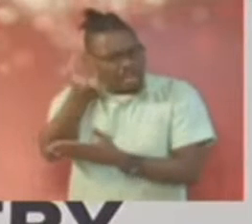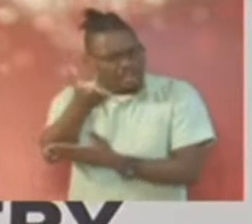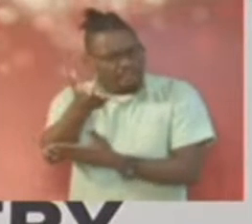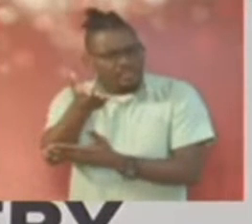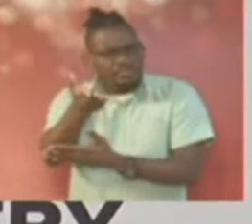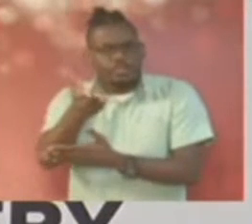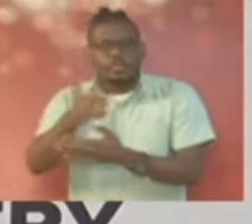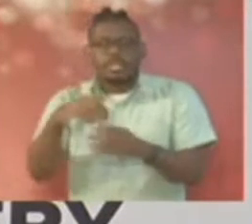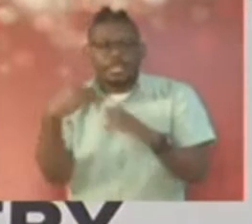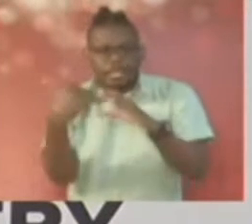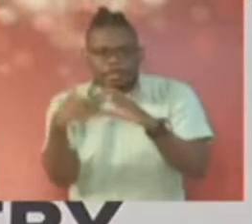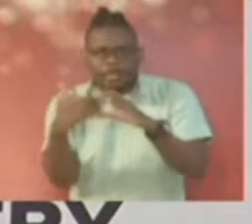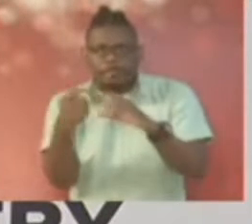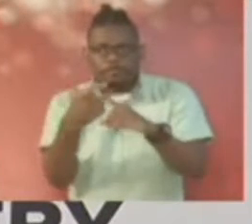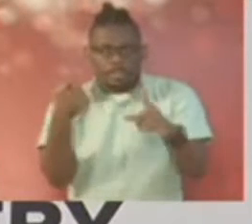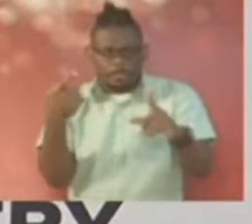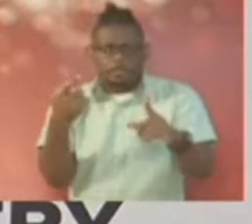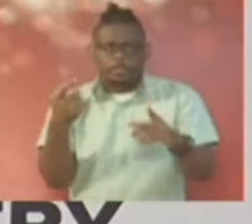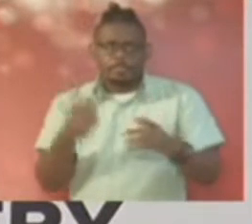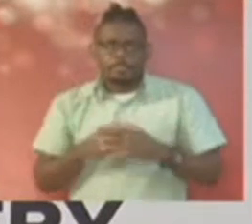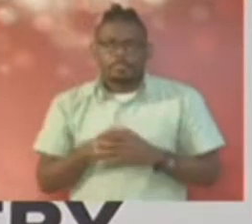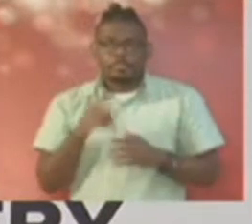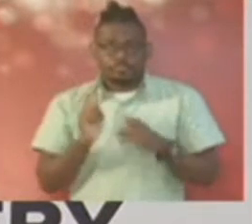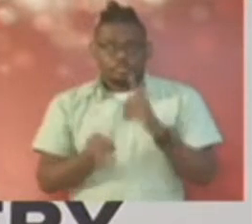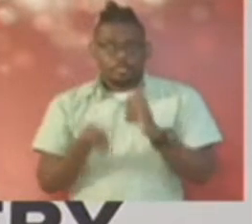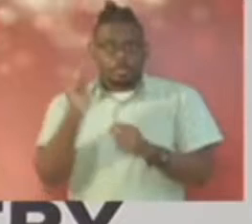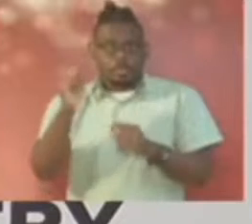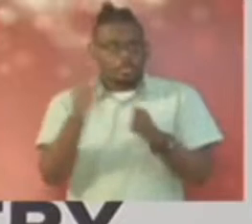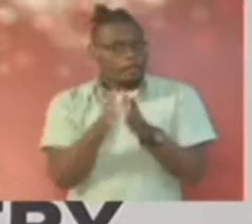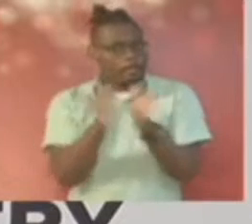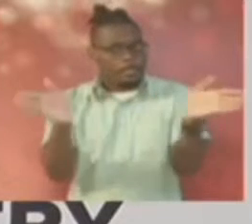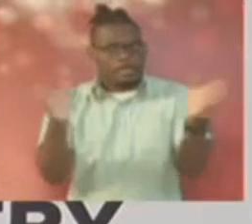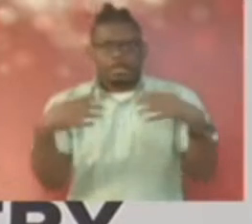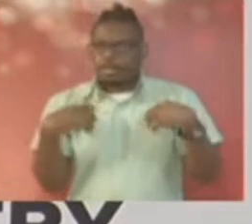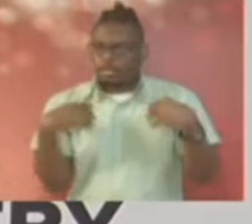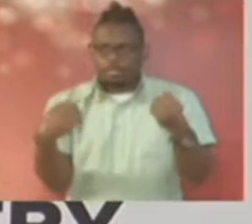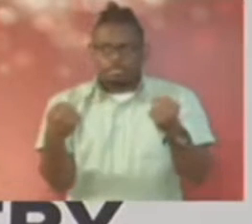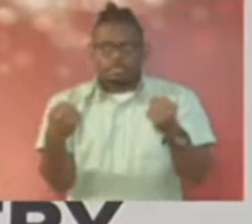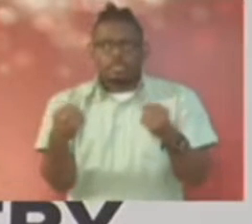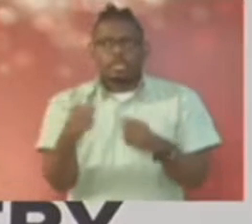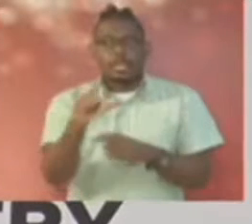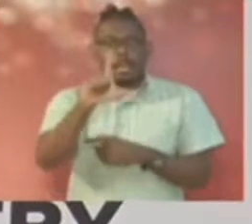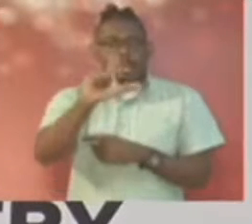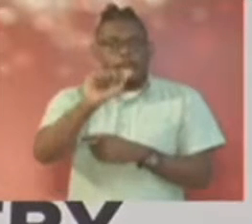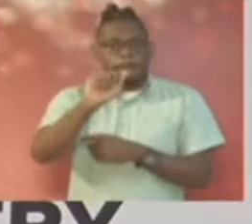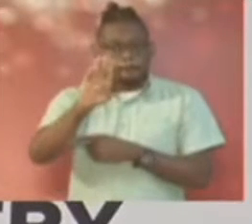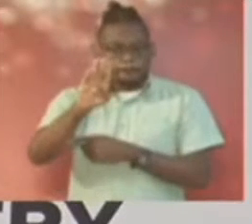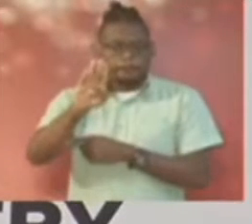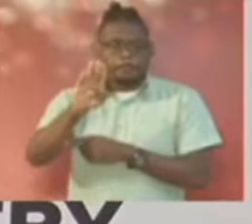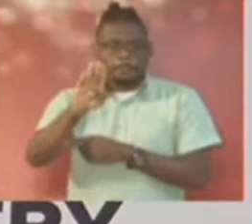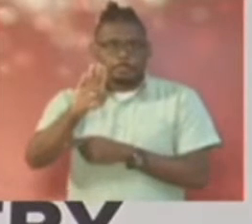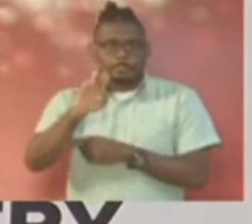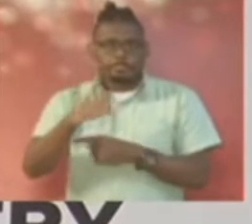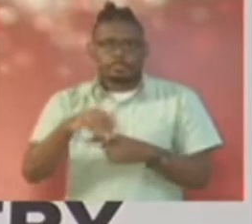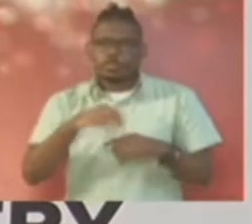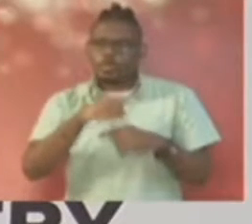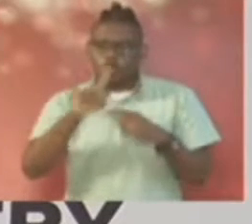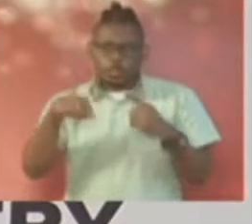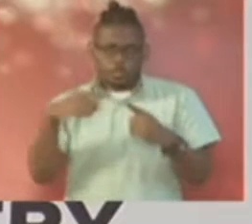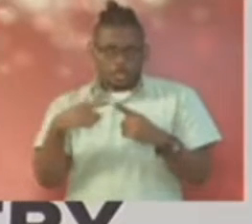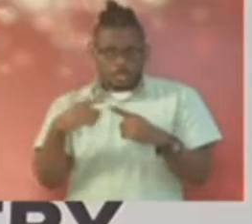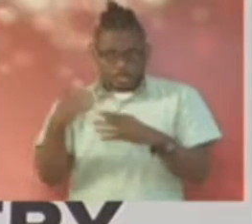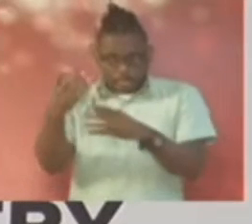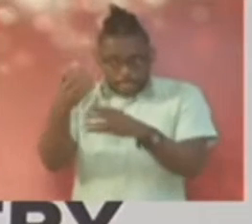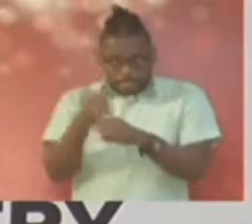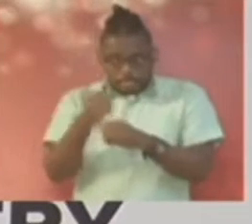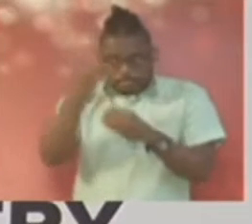Trinidad Public Health Lab to myself and the corporate communication unit. So as soon as we get those, we publish it on a daily basis